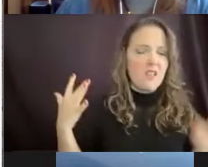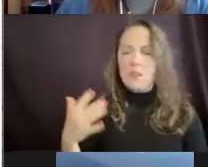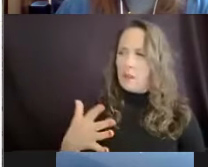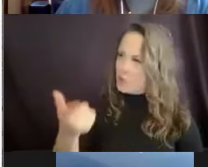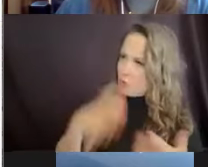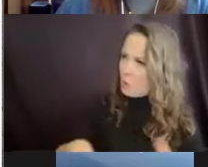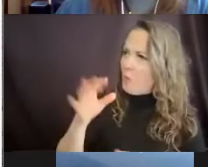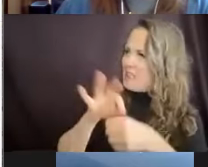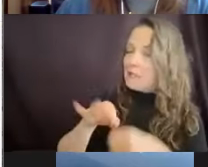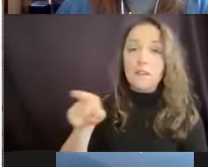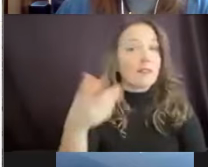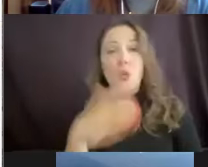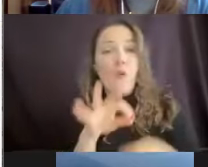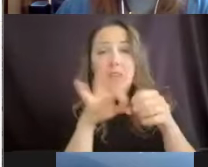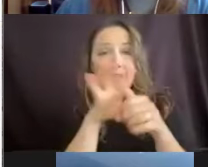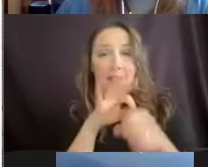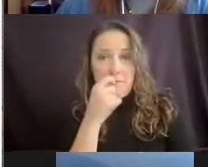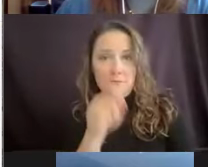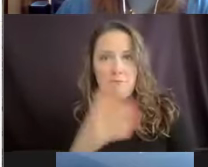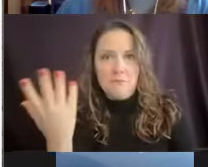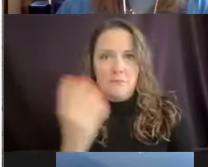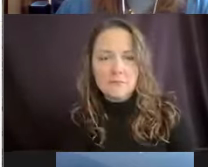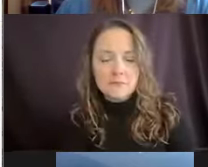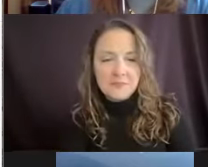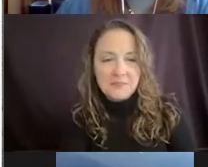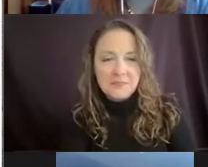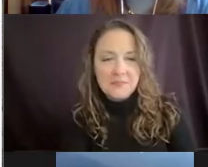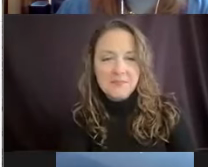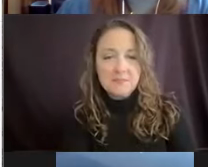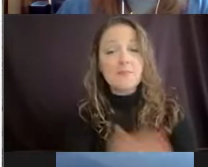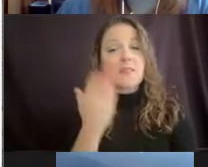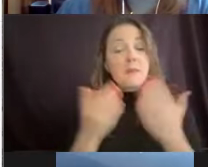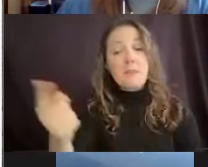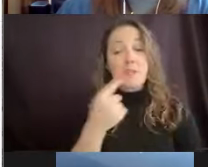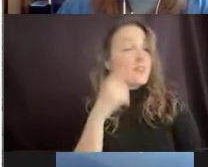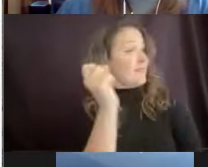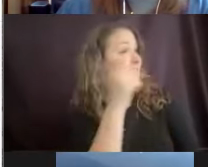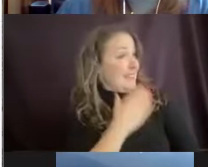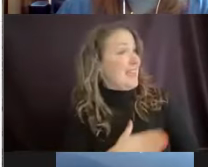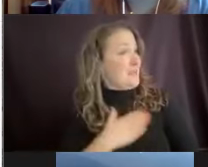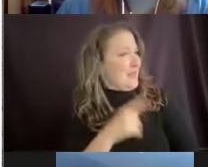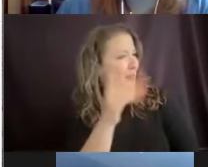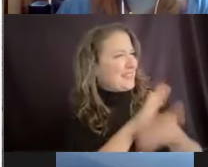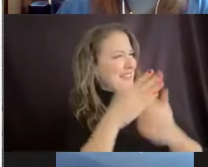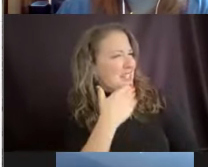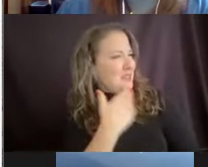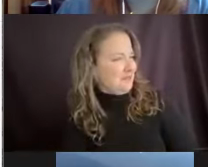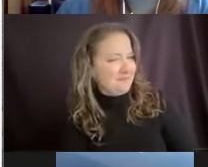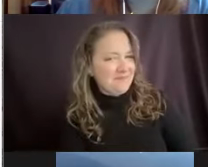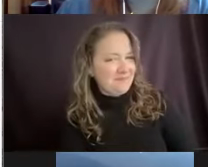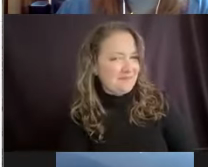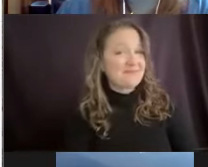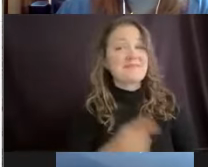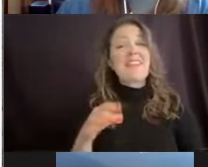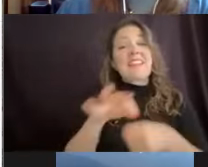They just don't want tea, okay? They might say, "Yes, please, that's kind of you." And then when the tea arrives,